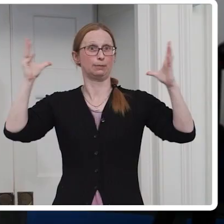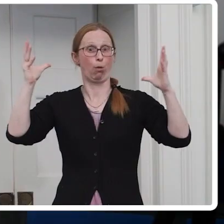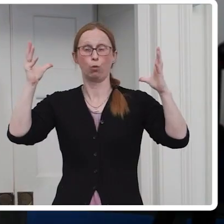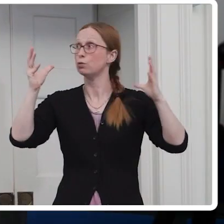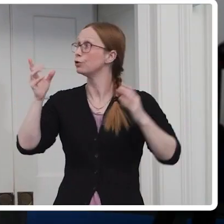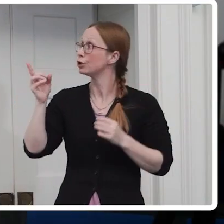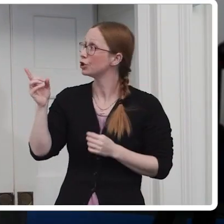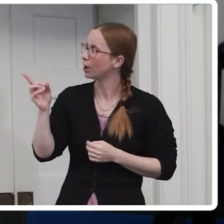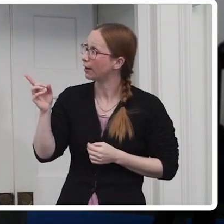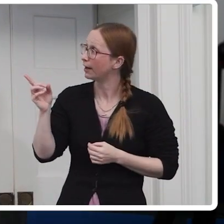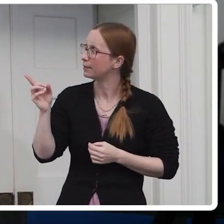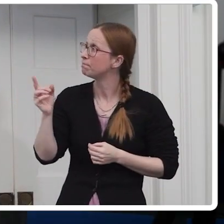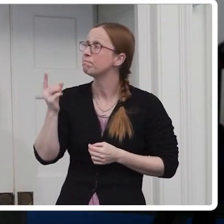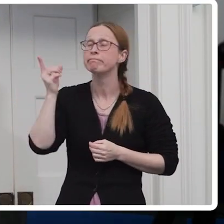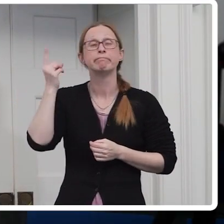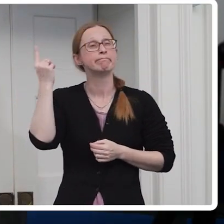see that here.